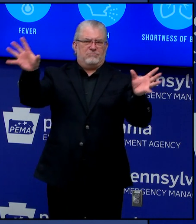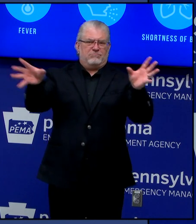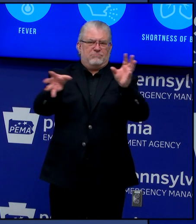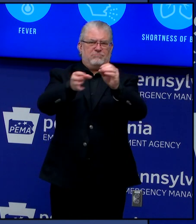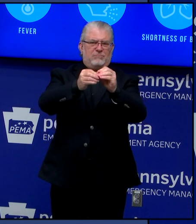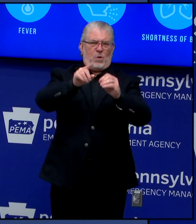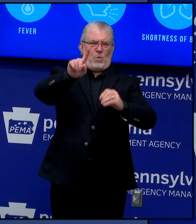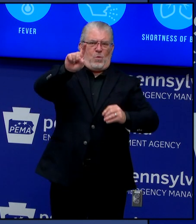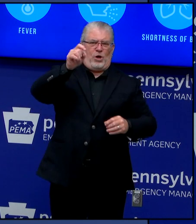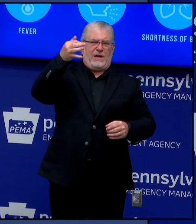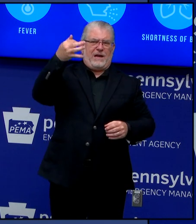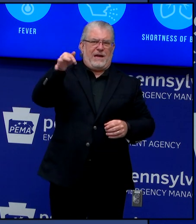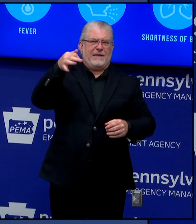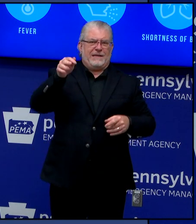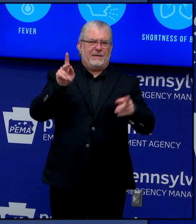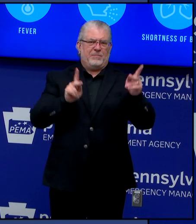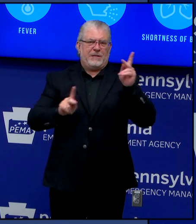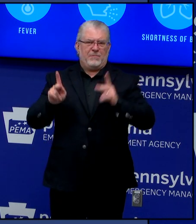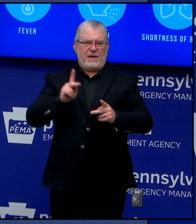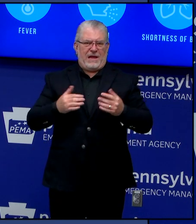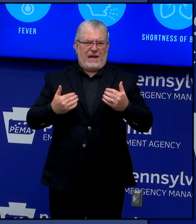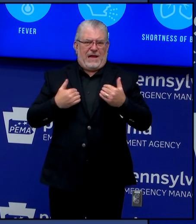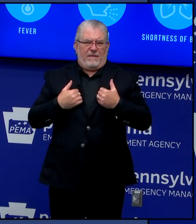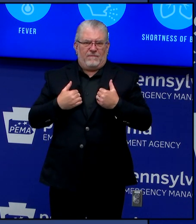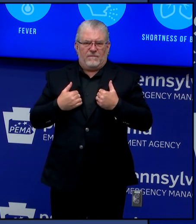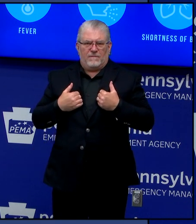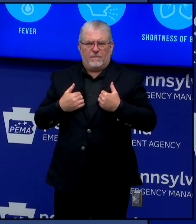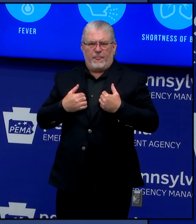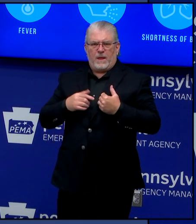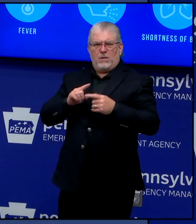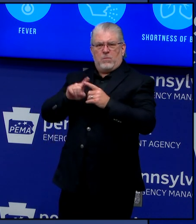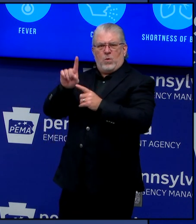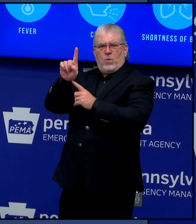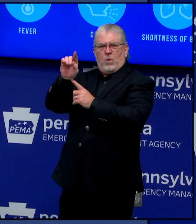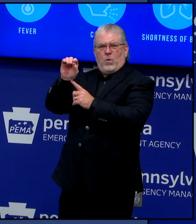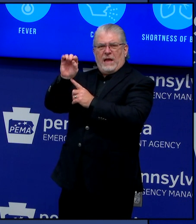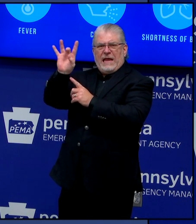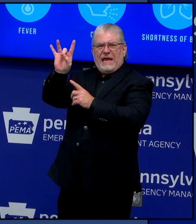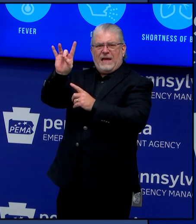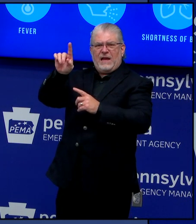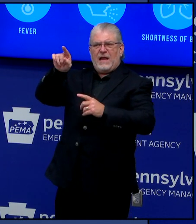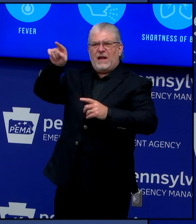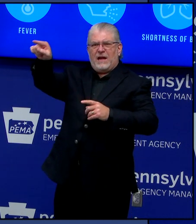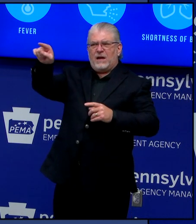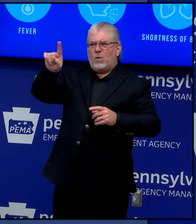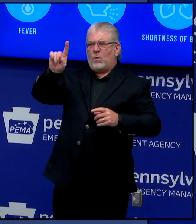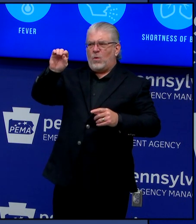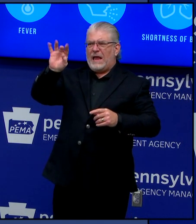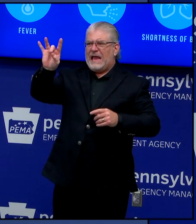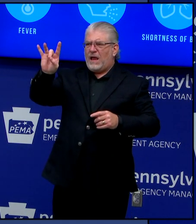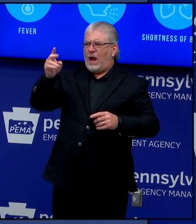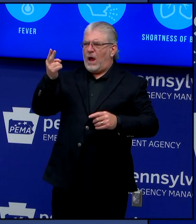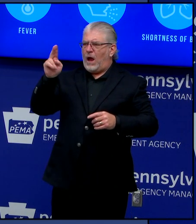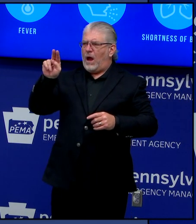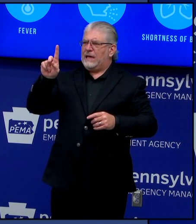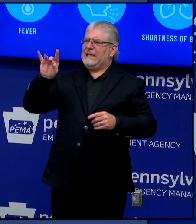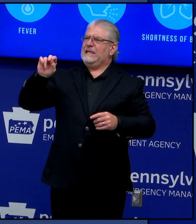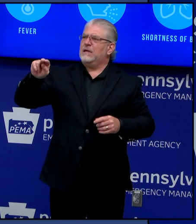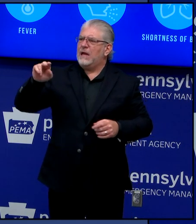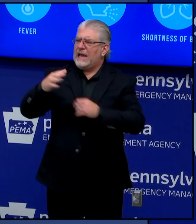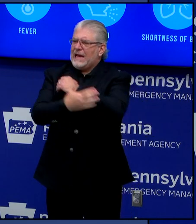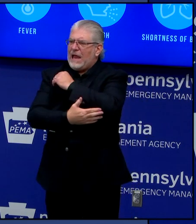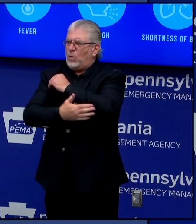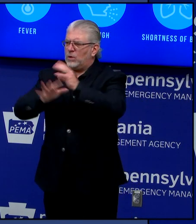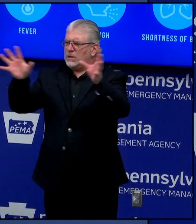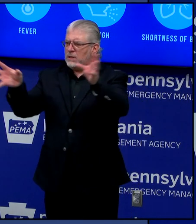tested positive. Does this mean that virtually all of Huntington County's COVID-19 cases can be attributed to the prison? And if so, how would